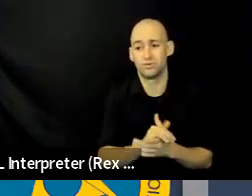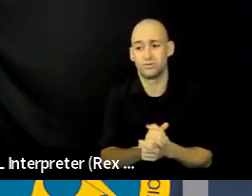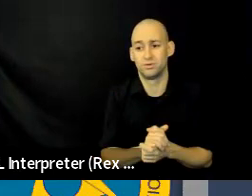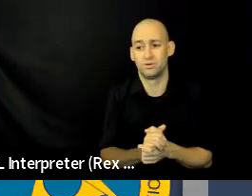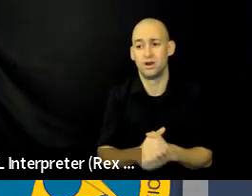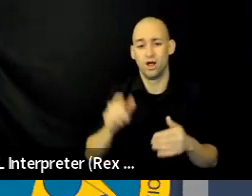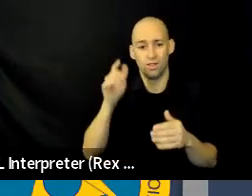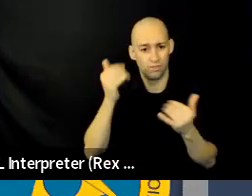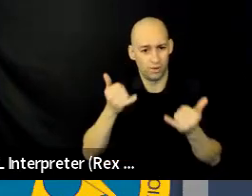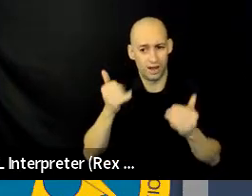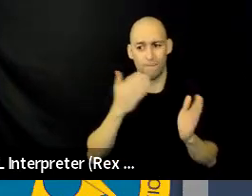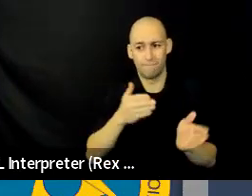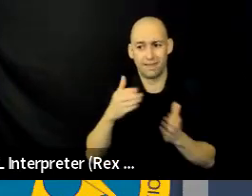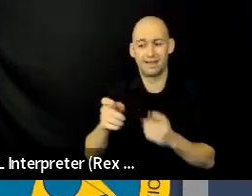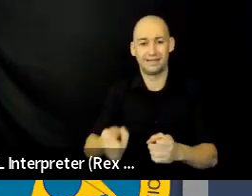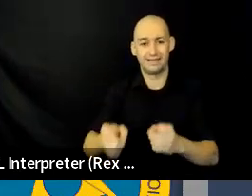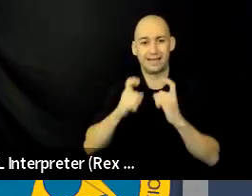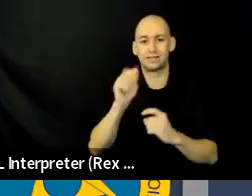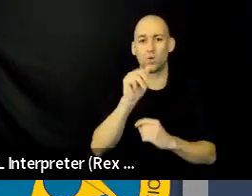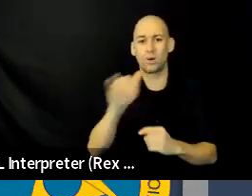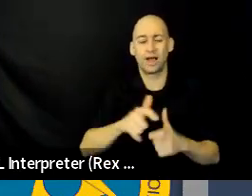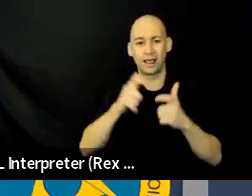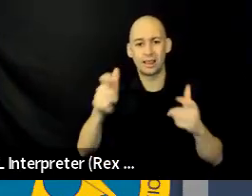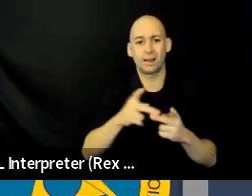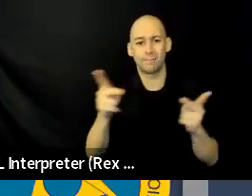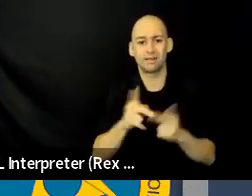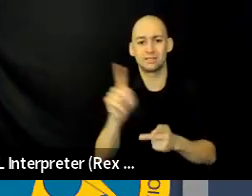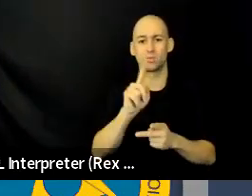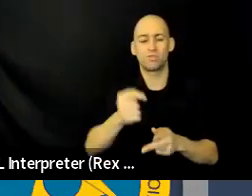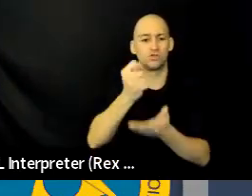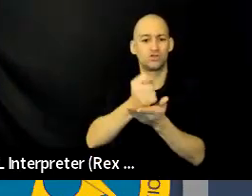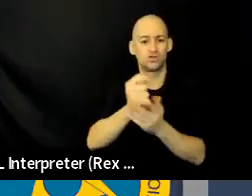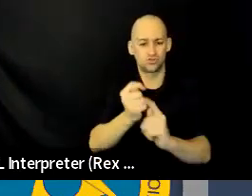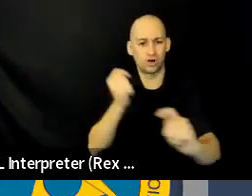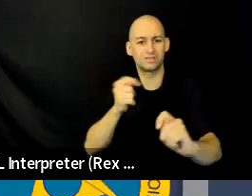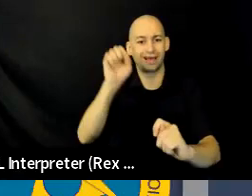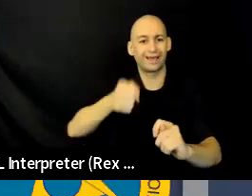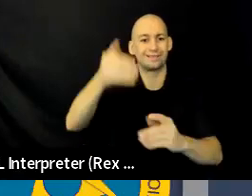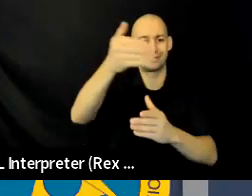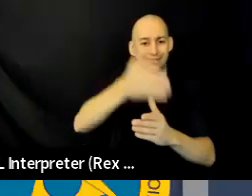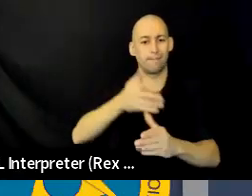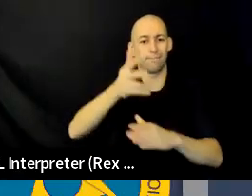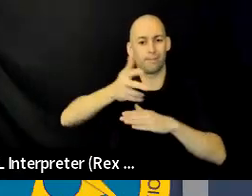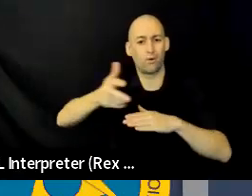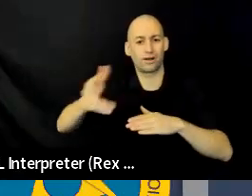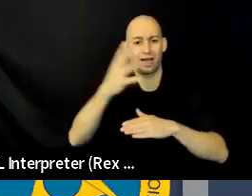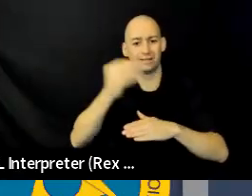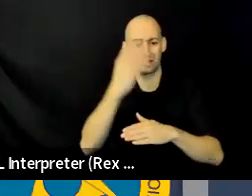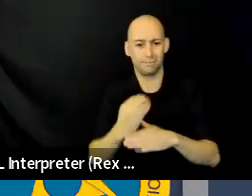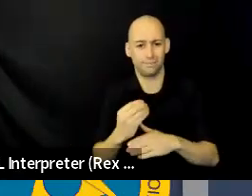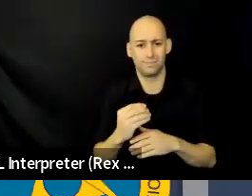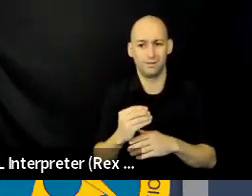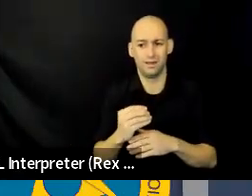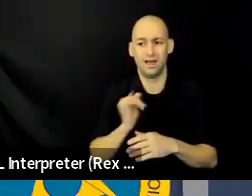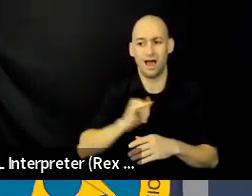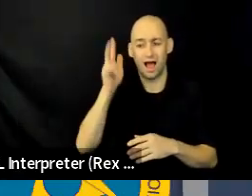the current plan takes away a lot of the places where the truckers can stop to park and sleep. If I